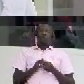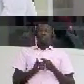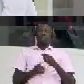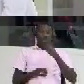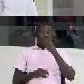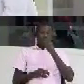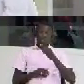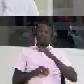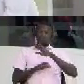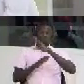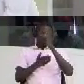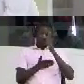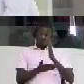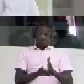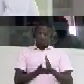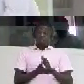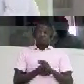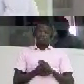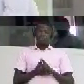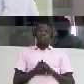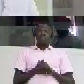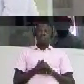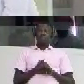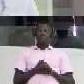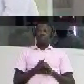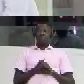dinaa wax dëgga